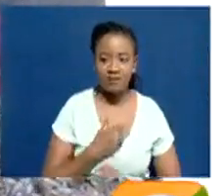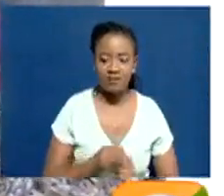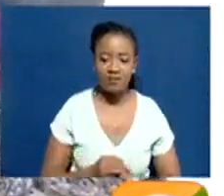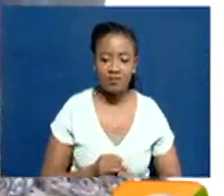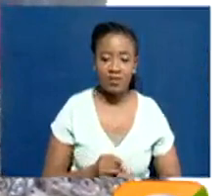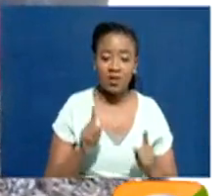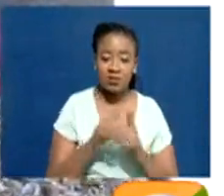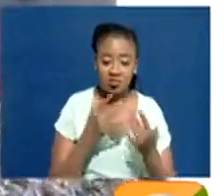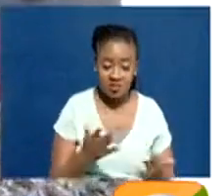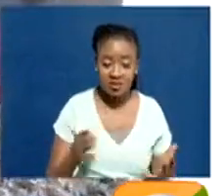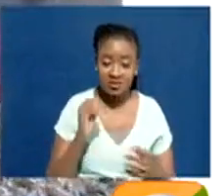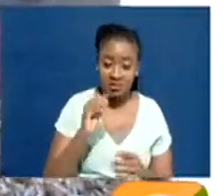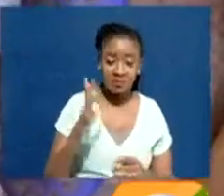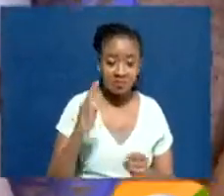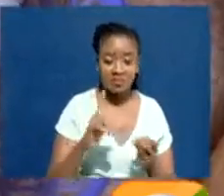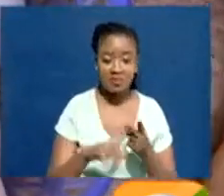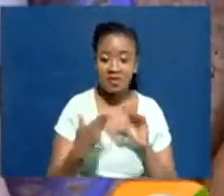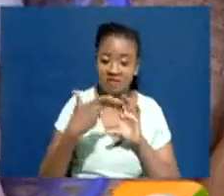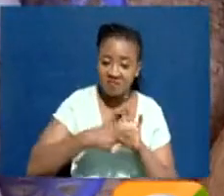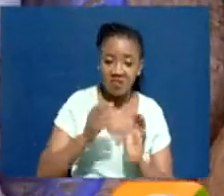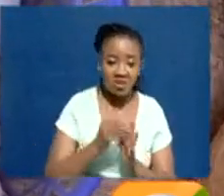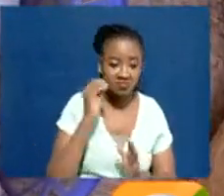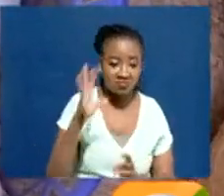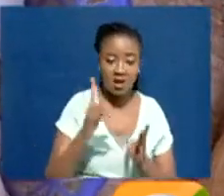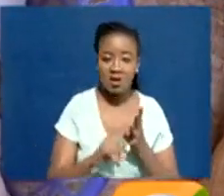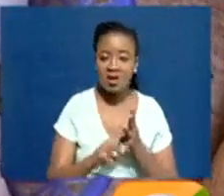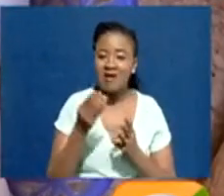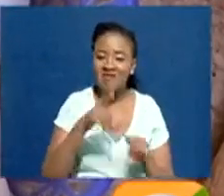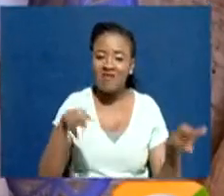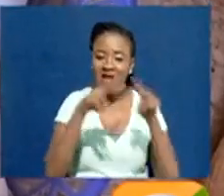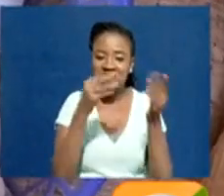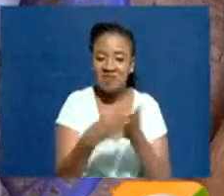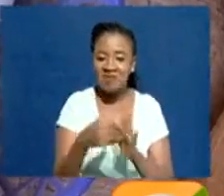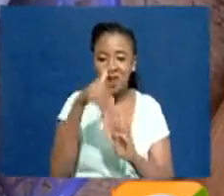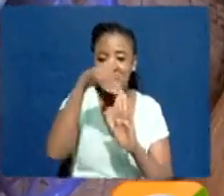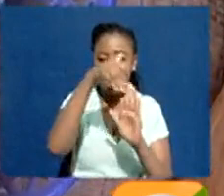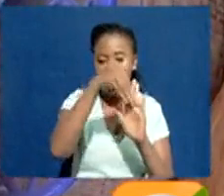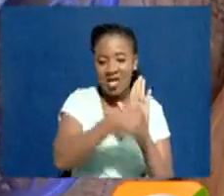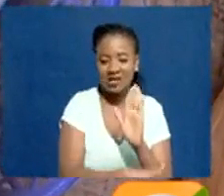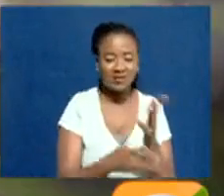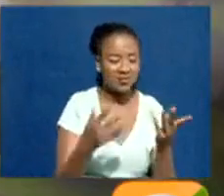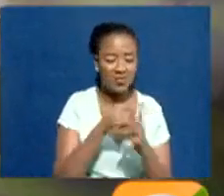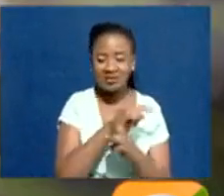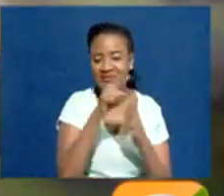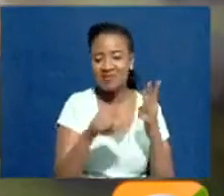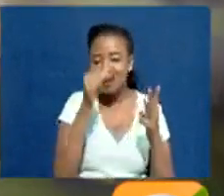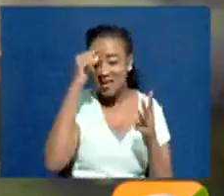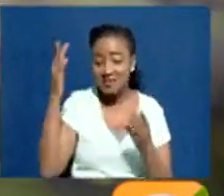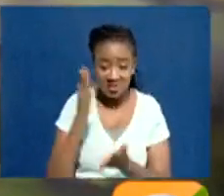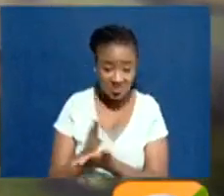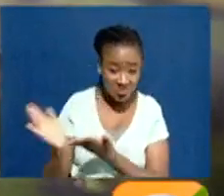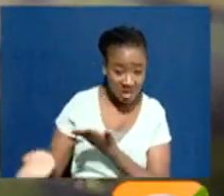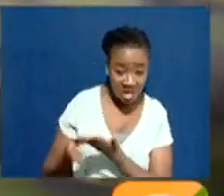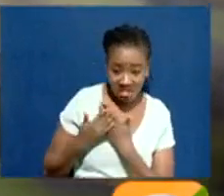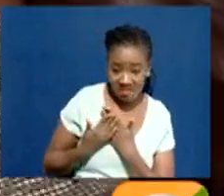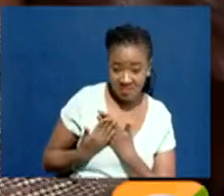and the cost of fuel on an upward trajectory, and with inflation also high, there's little to show for government's efforts to lower the